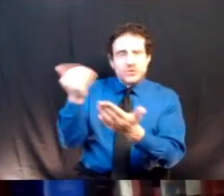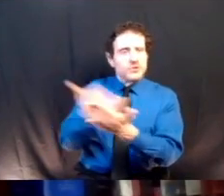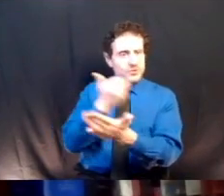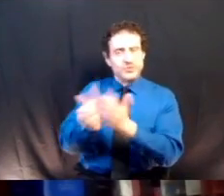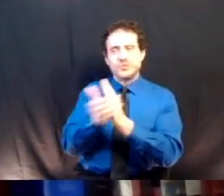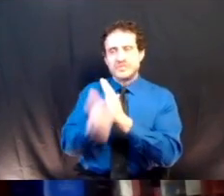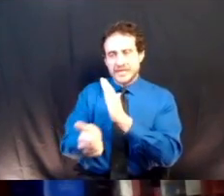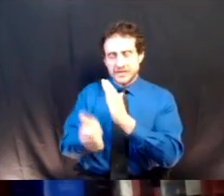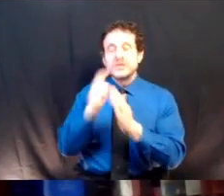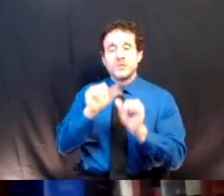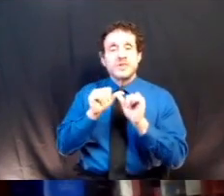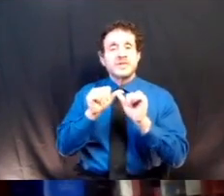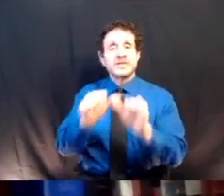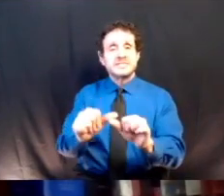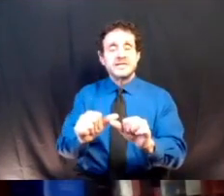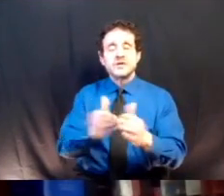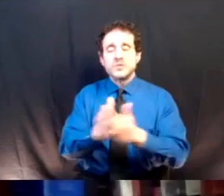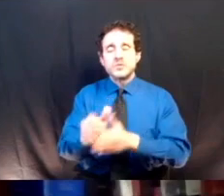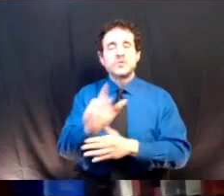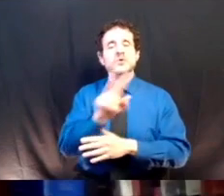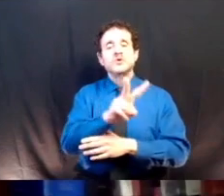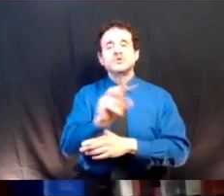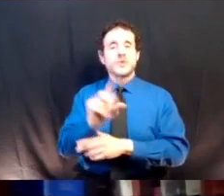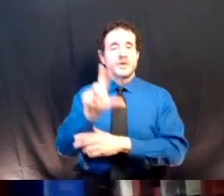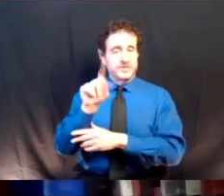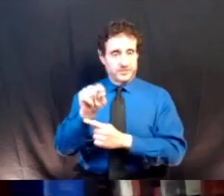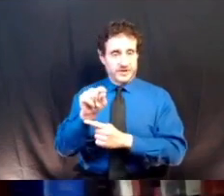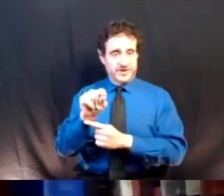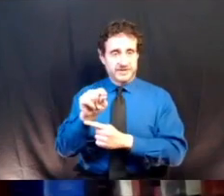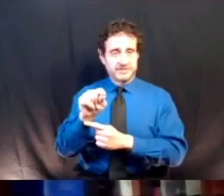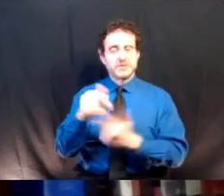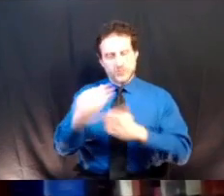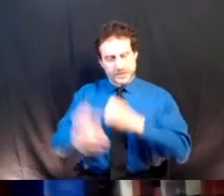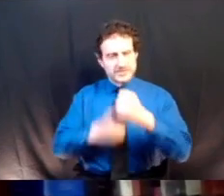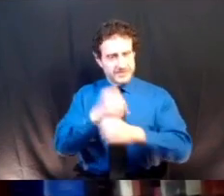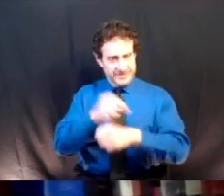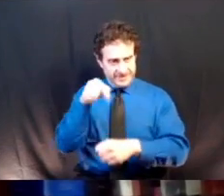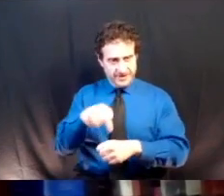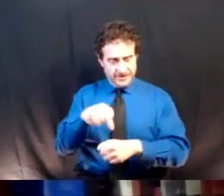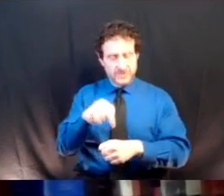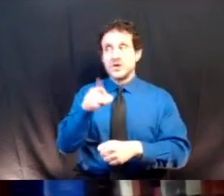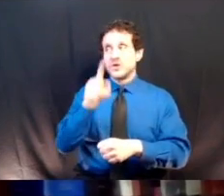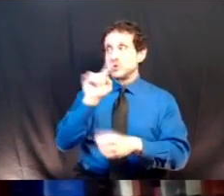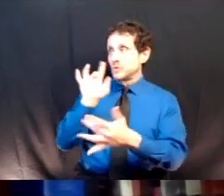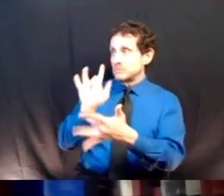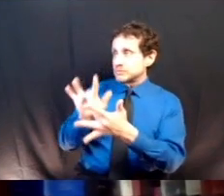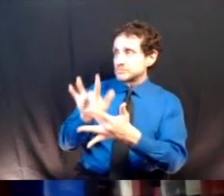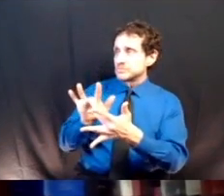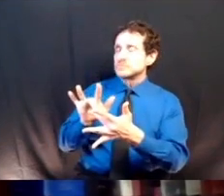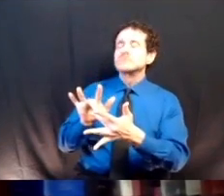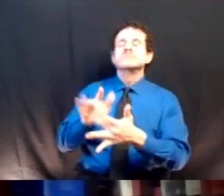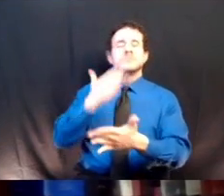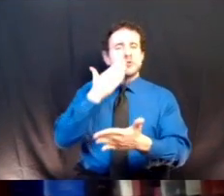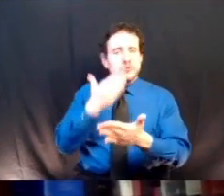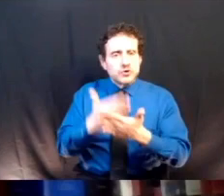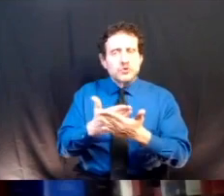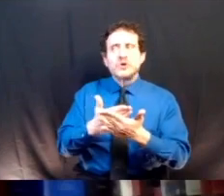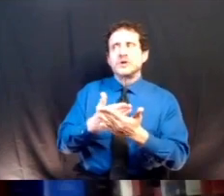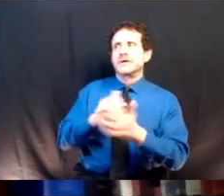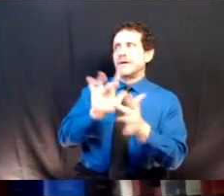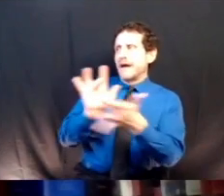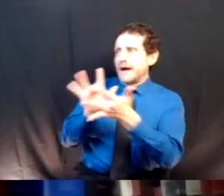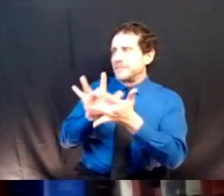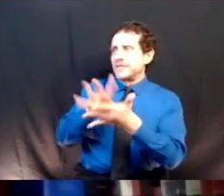2020, offering a wide window in which people can access high-quality free online learning services